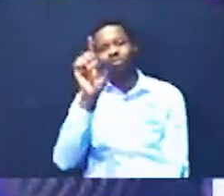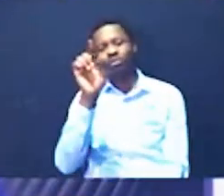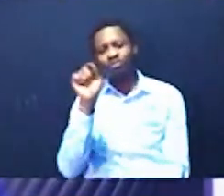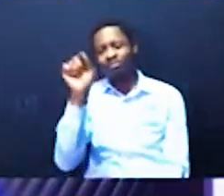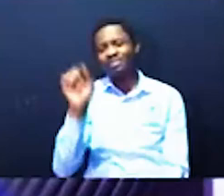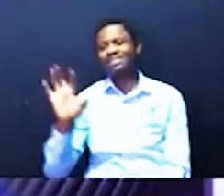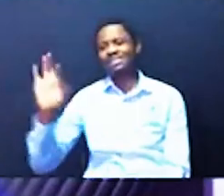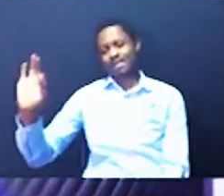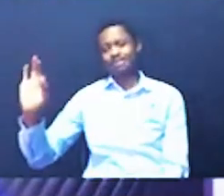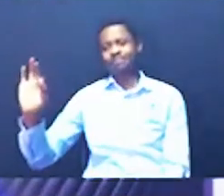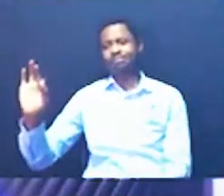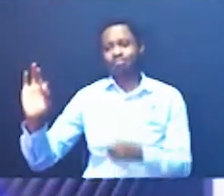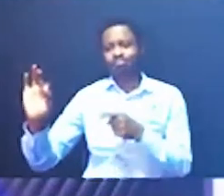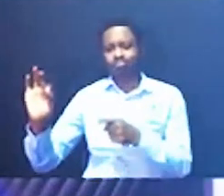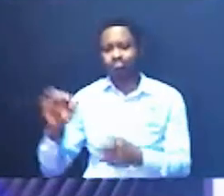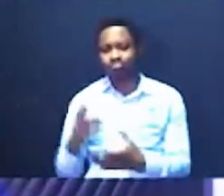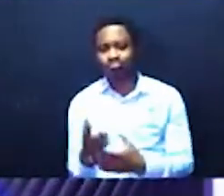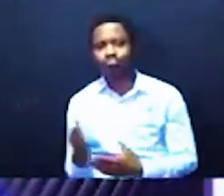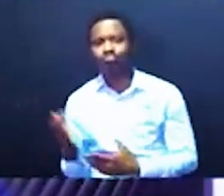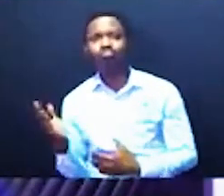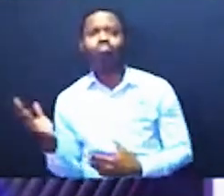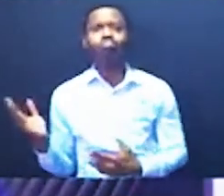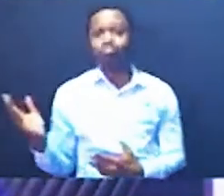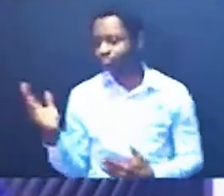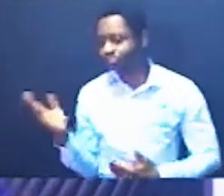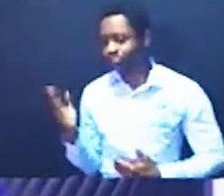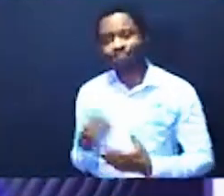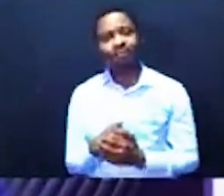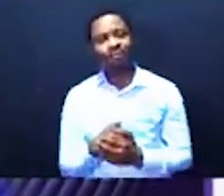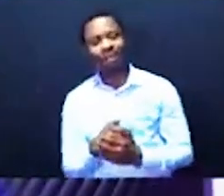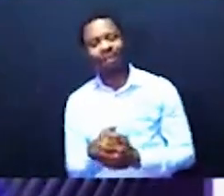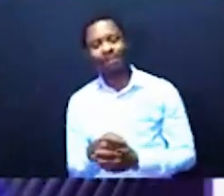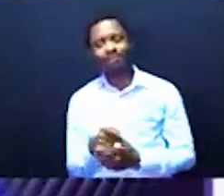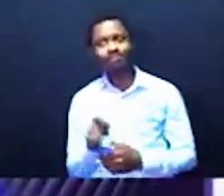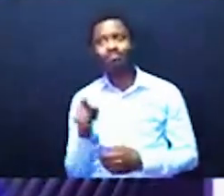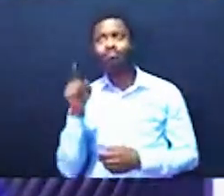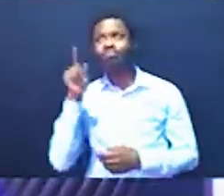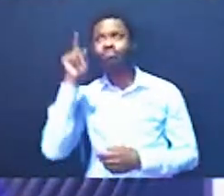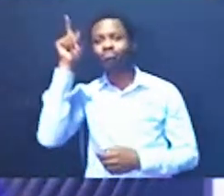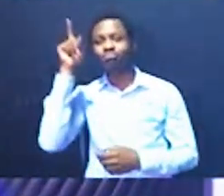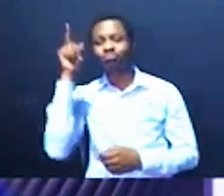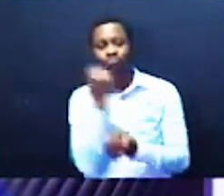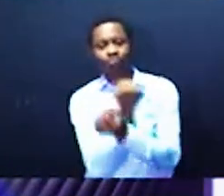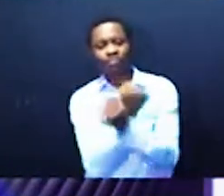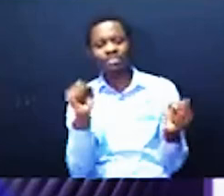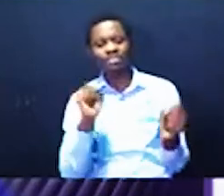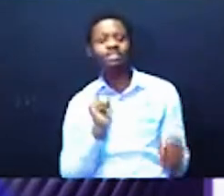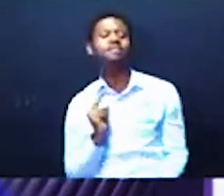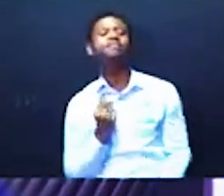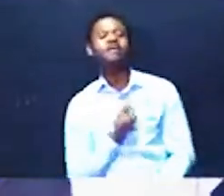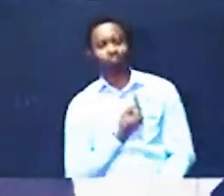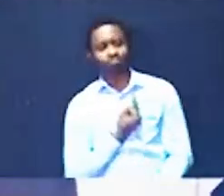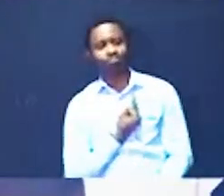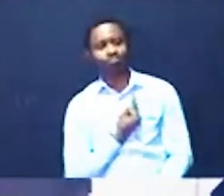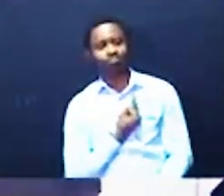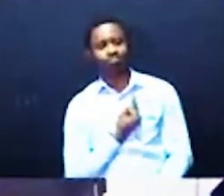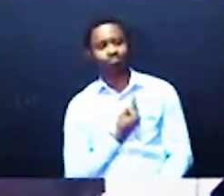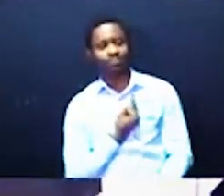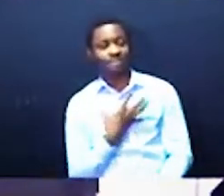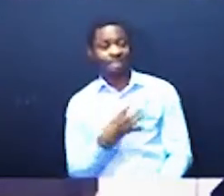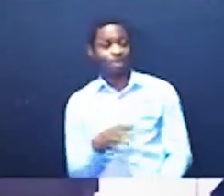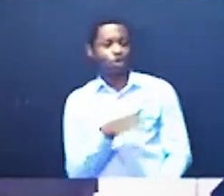nkro no. He has saved us and called